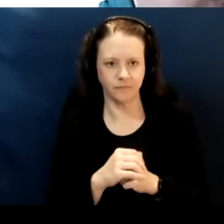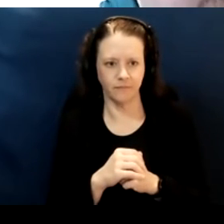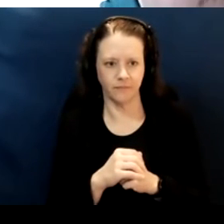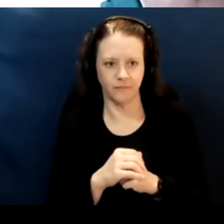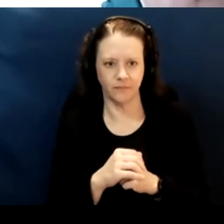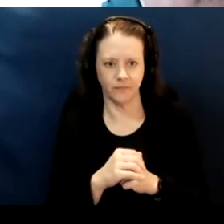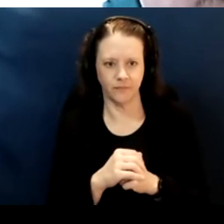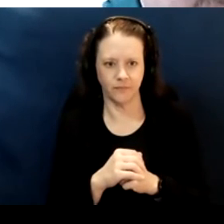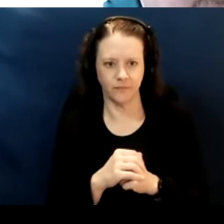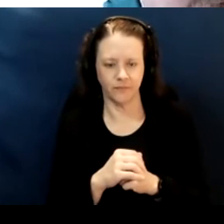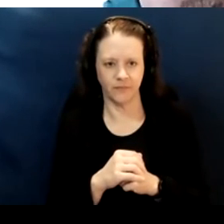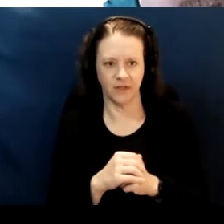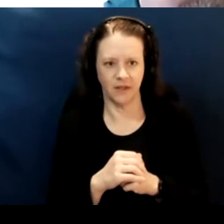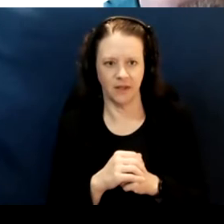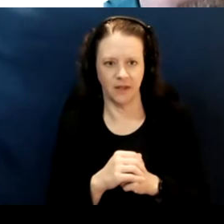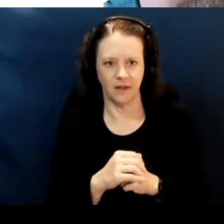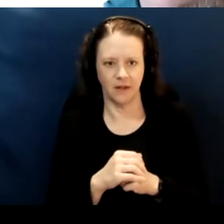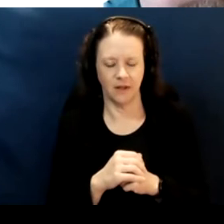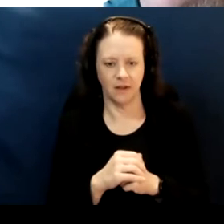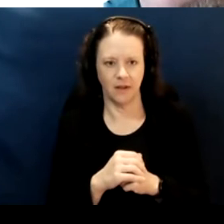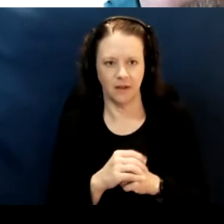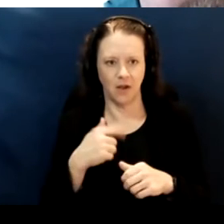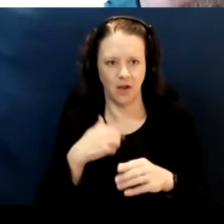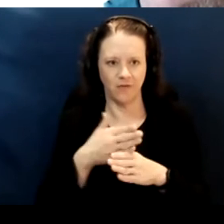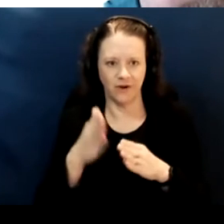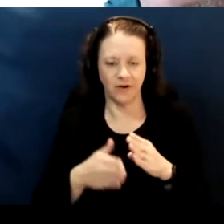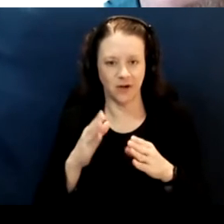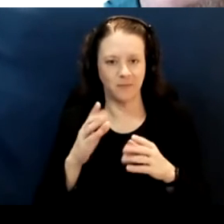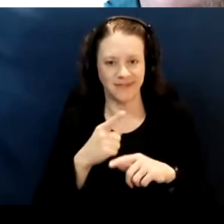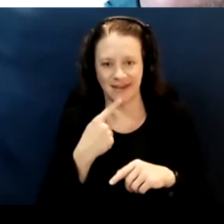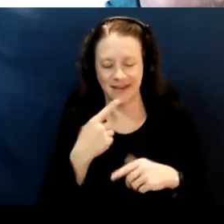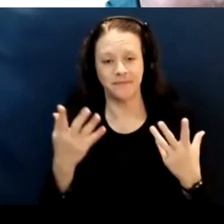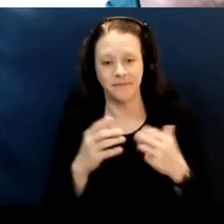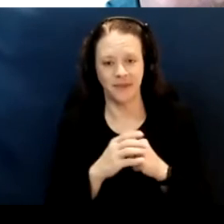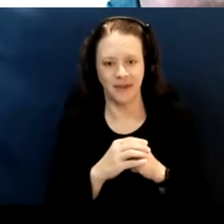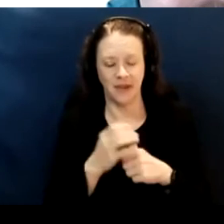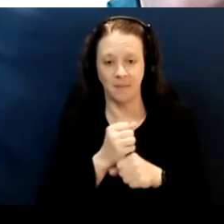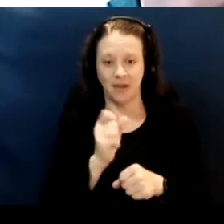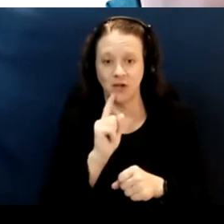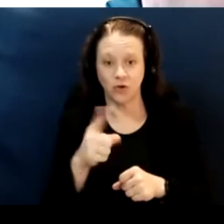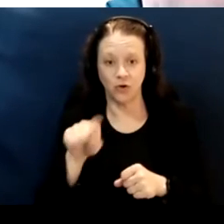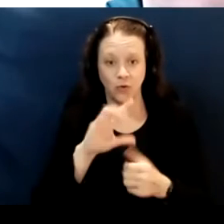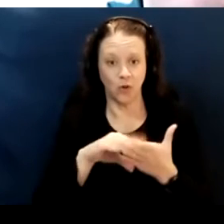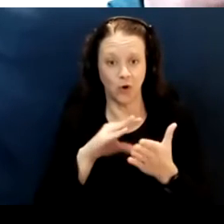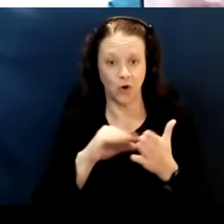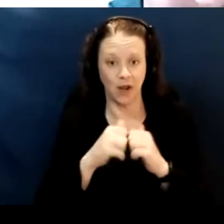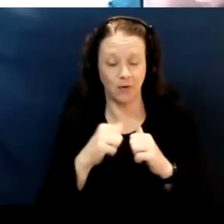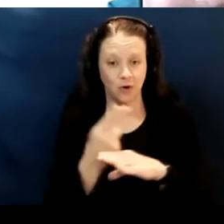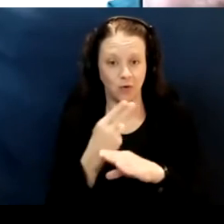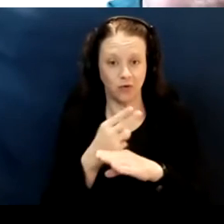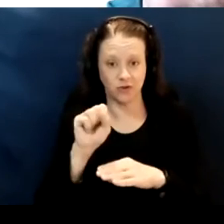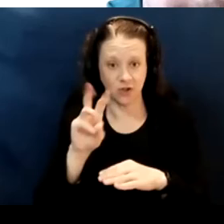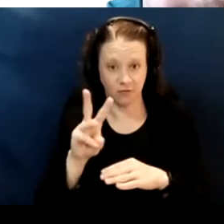And I'll finish up here and say, you know, just making sure that you learn how to use the software, learn how